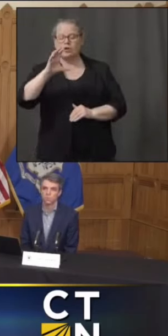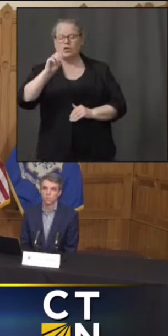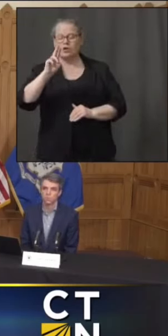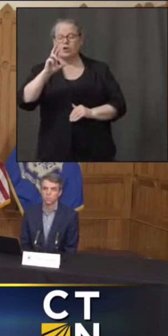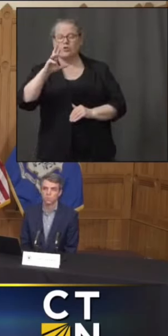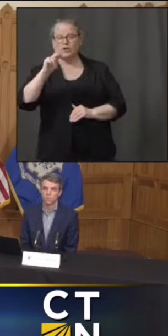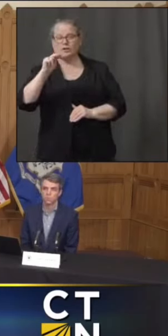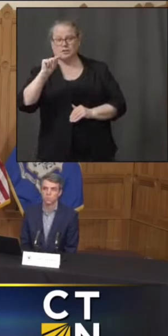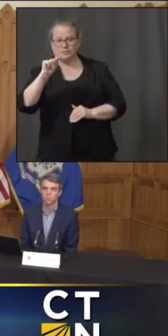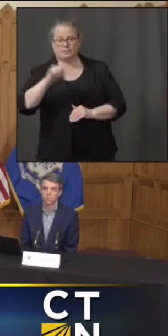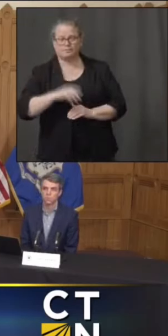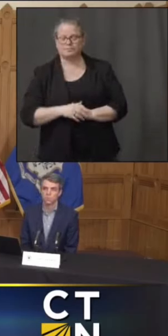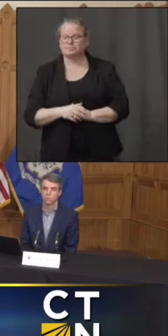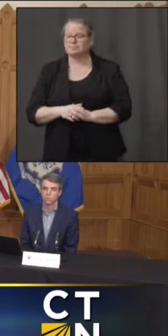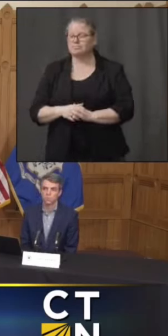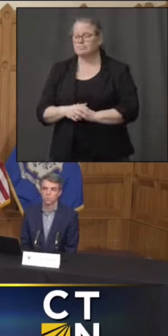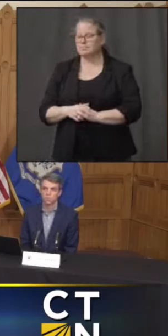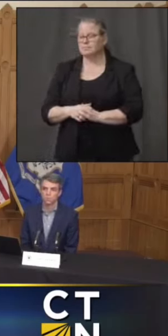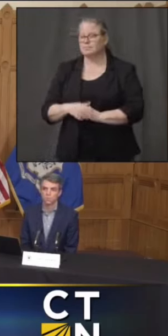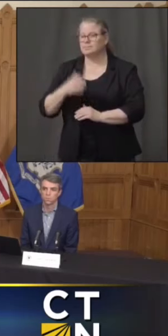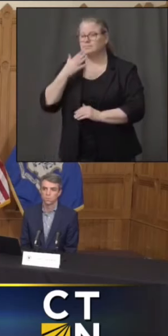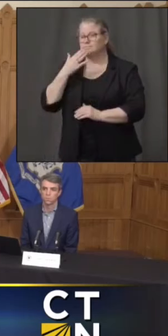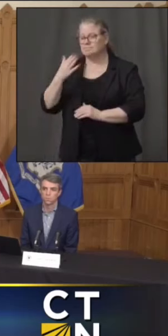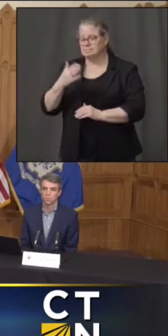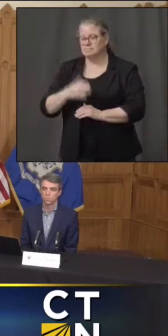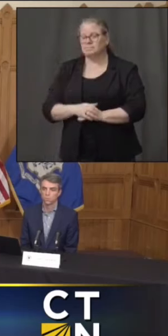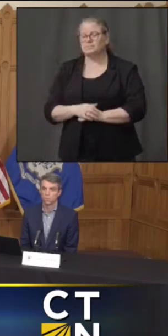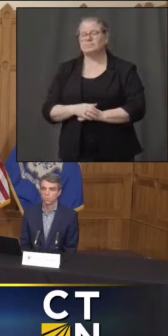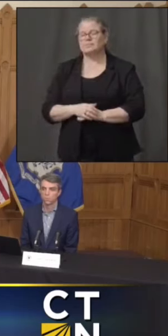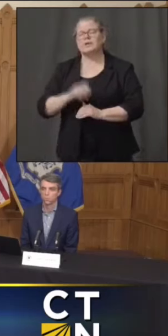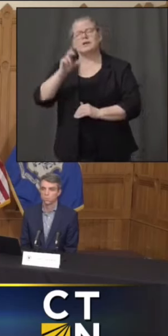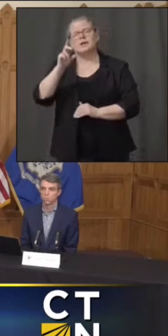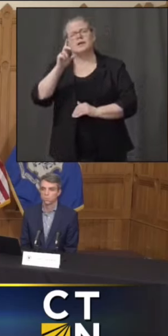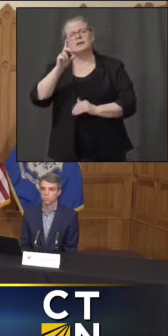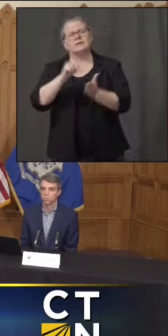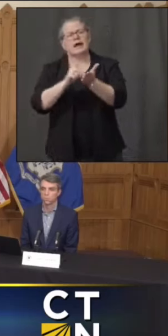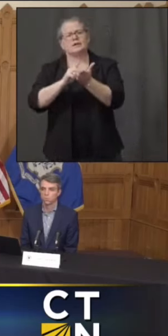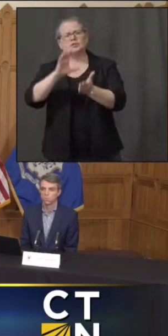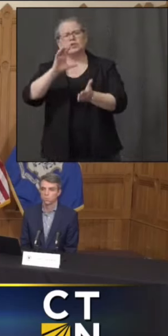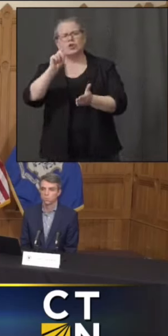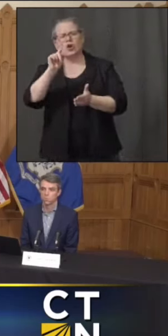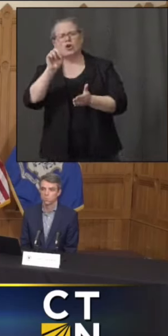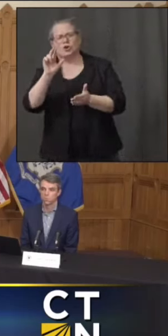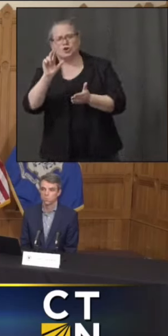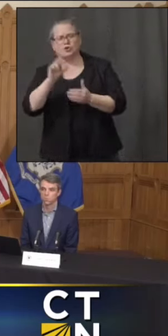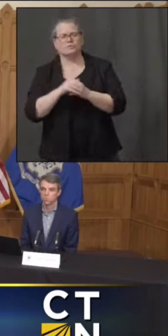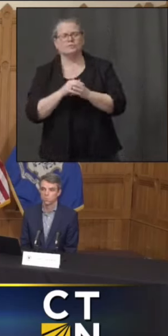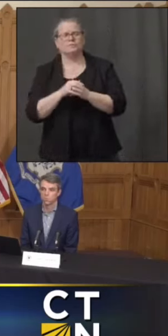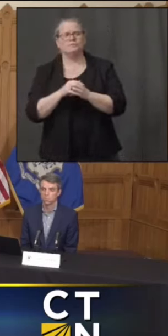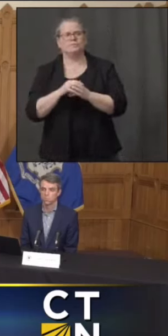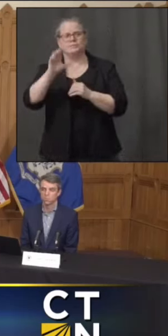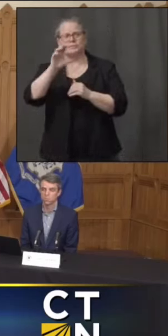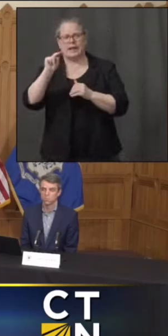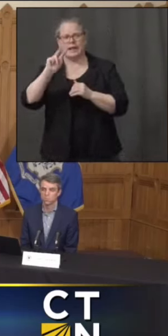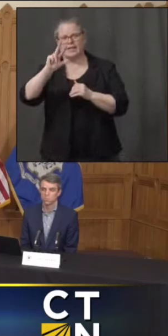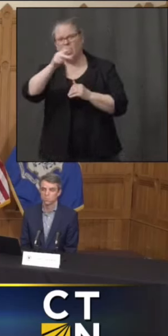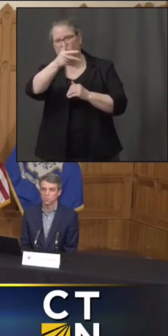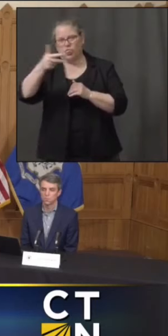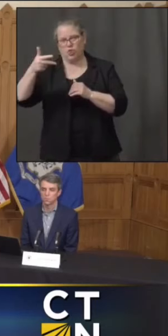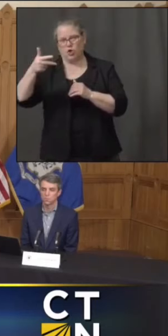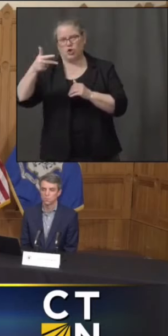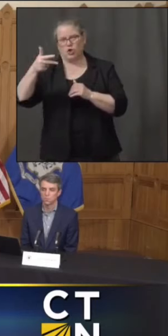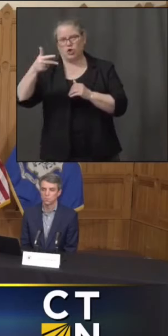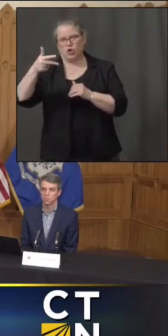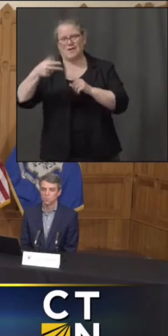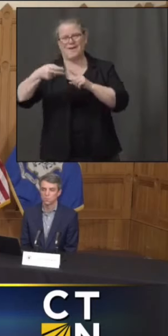Thanks, Max. Dr. Carter, Connecticut has the 3rd highest death rate for